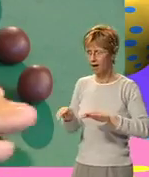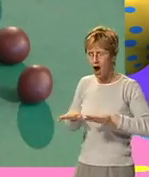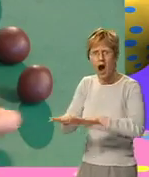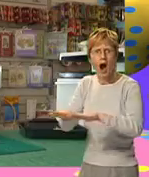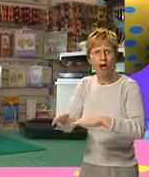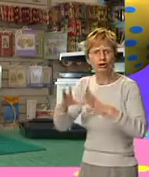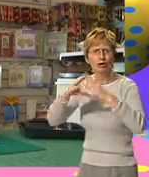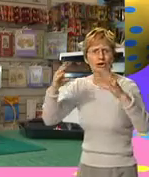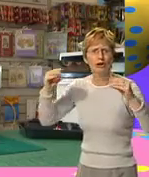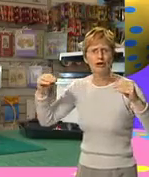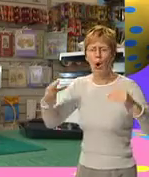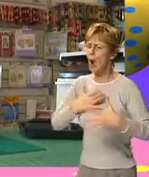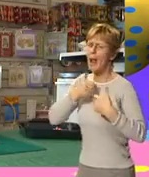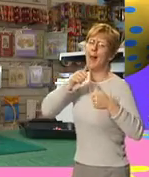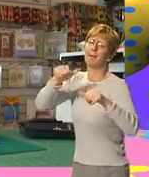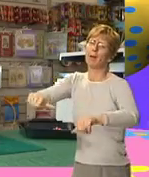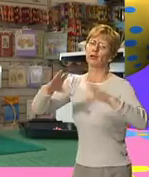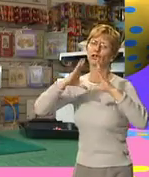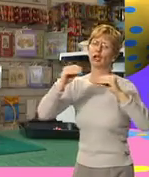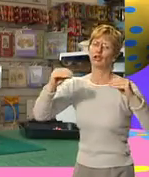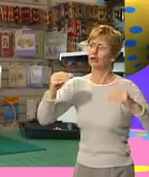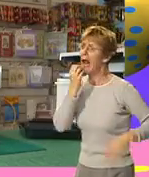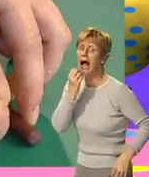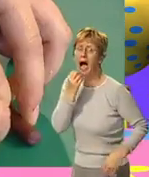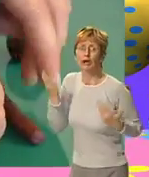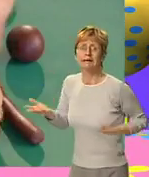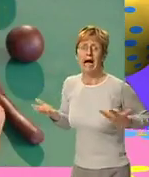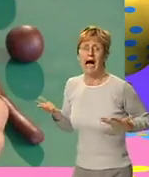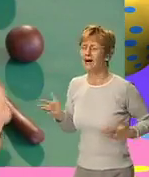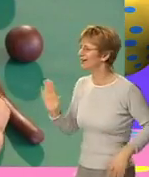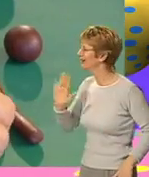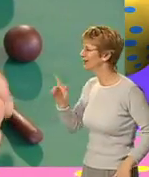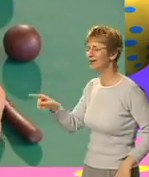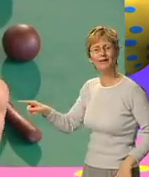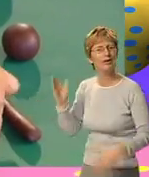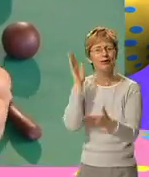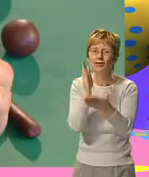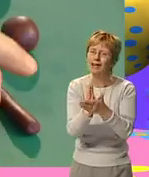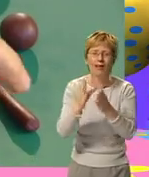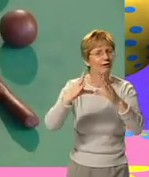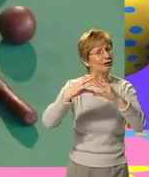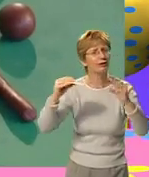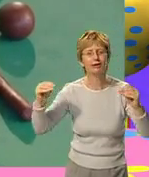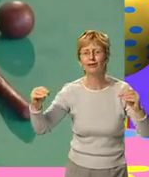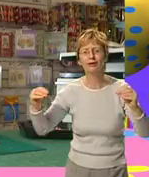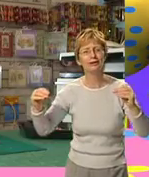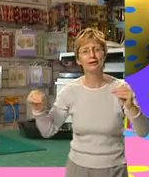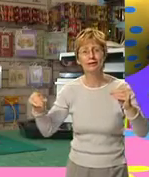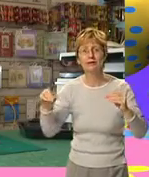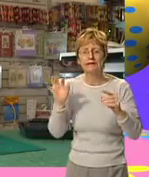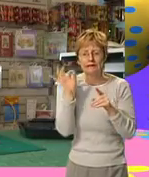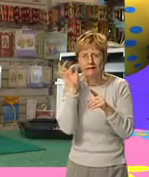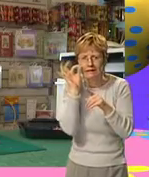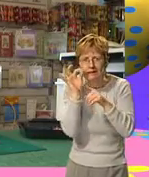sausages. Sausages? Oh, I love sausages. Is it lunchtime yet? Well, they're not real